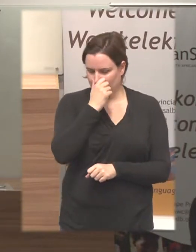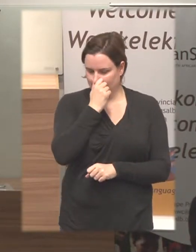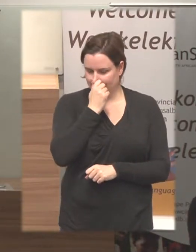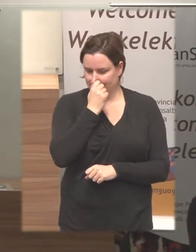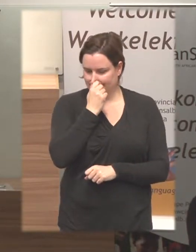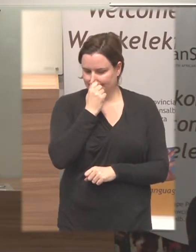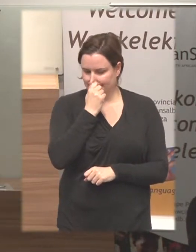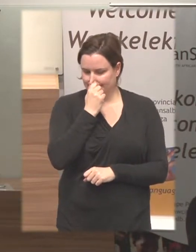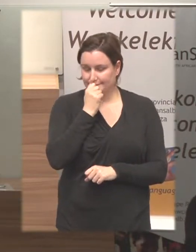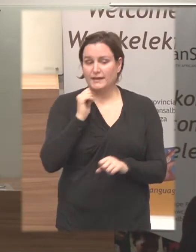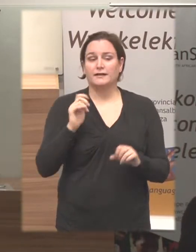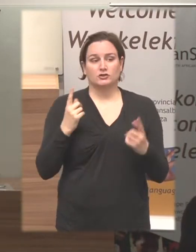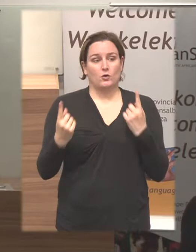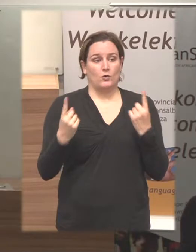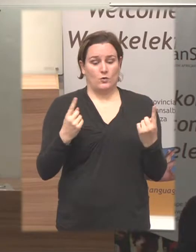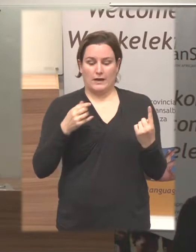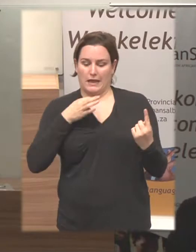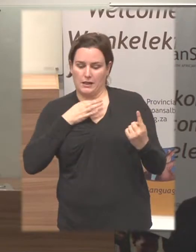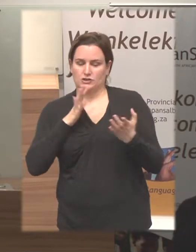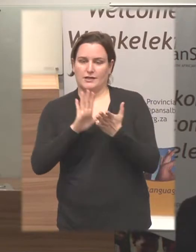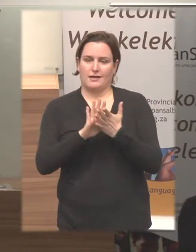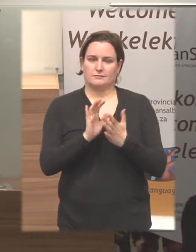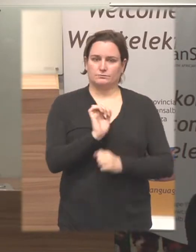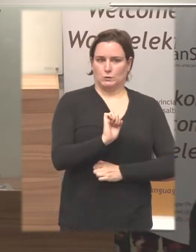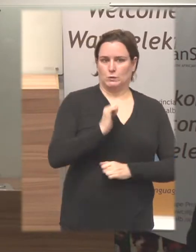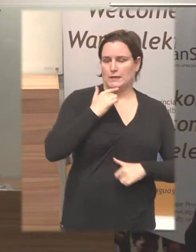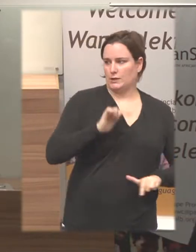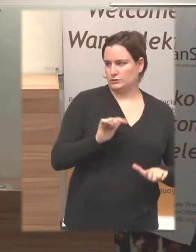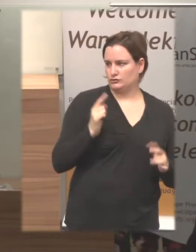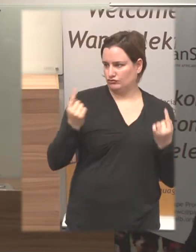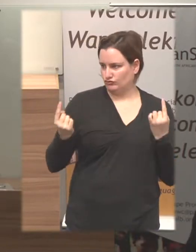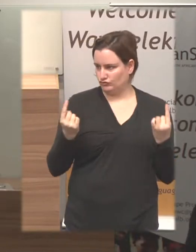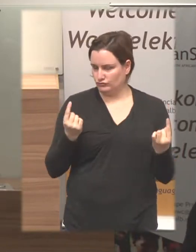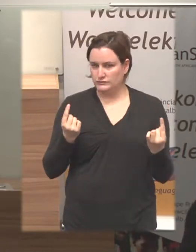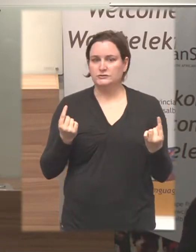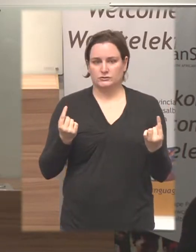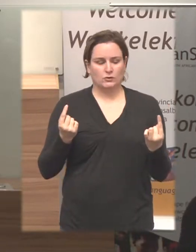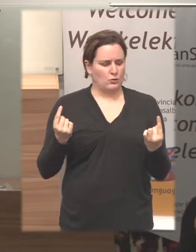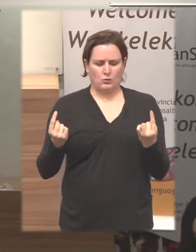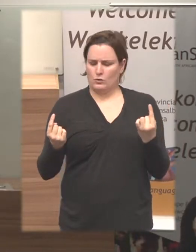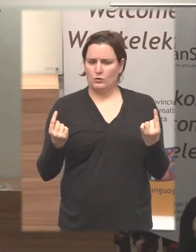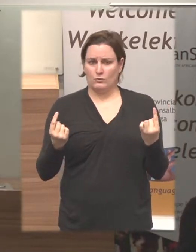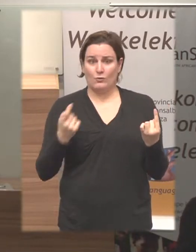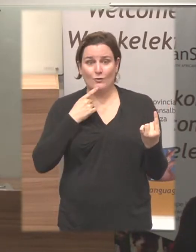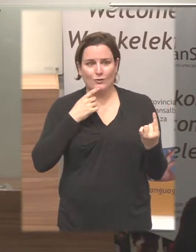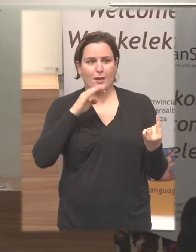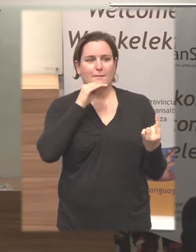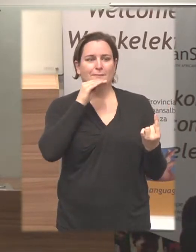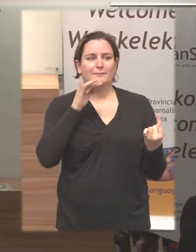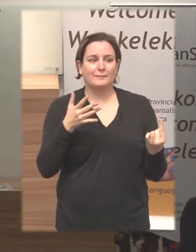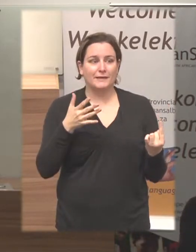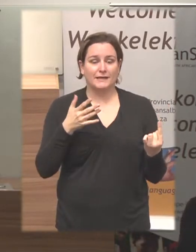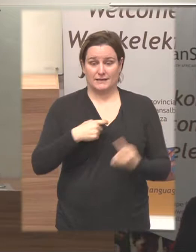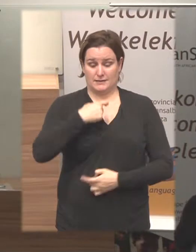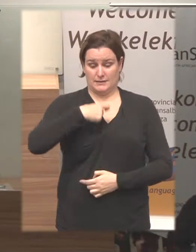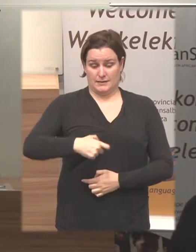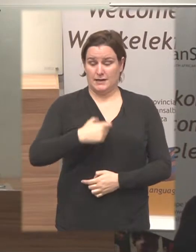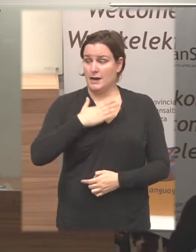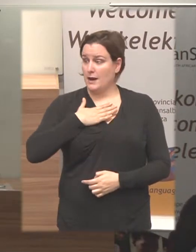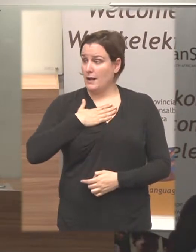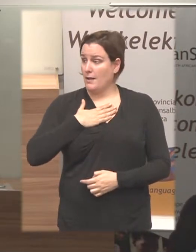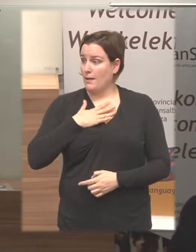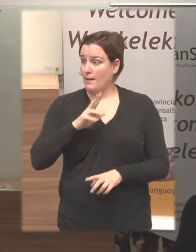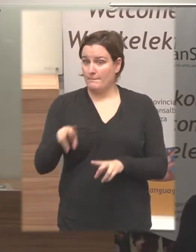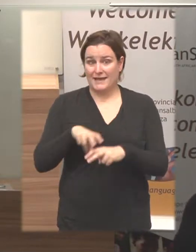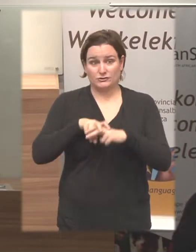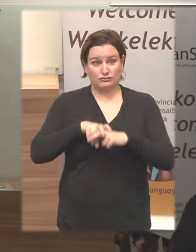Muface." So in these particular examples, translated as passengers, okay, you can see ma passengers.